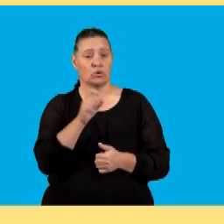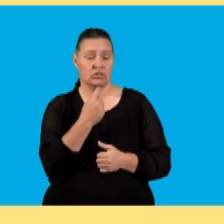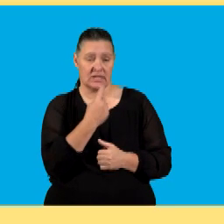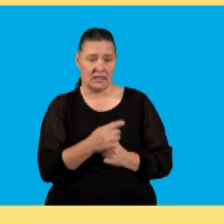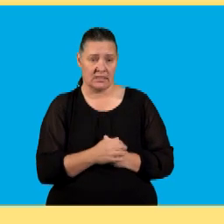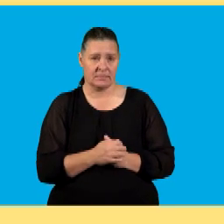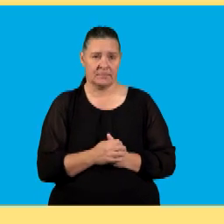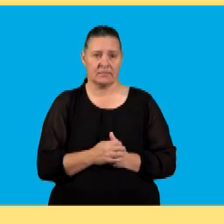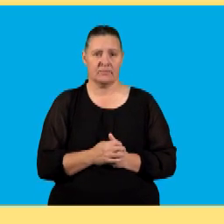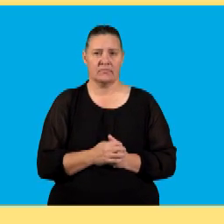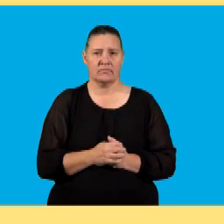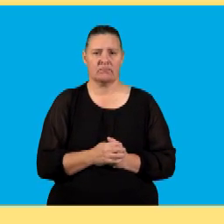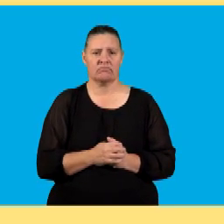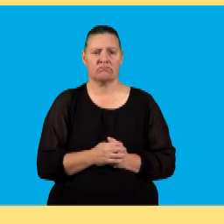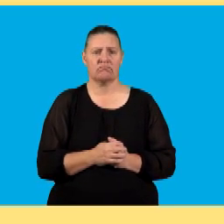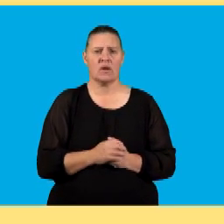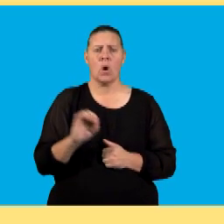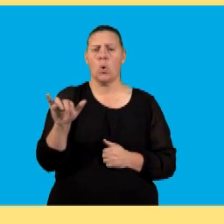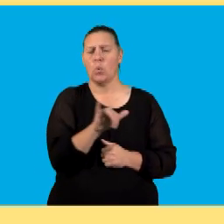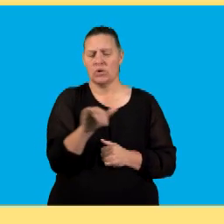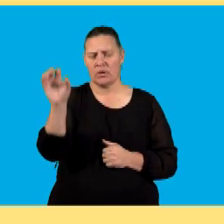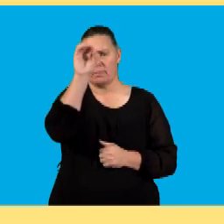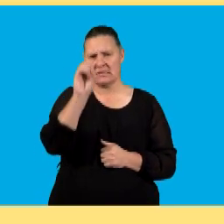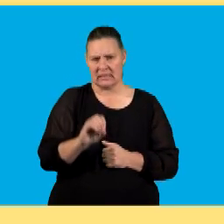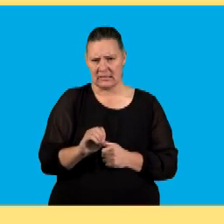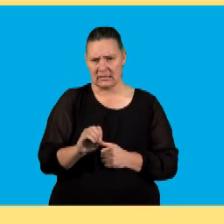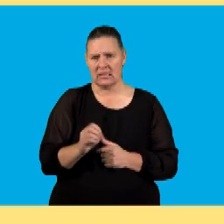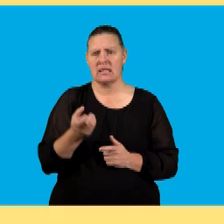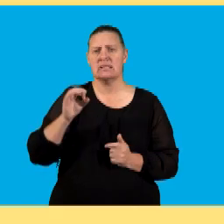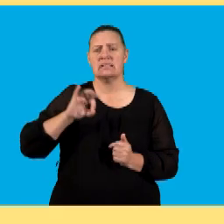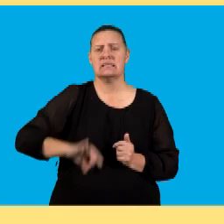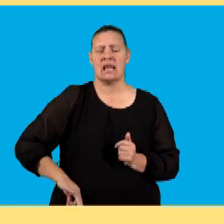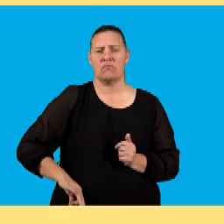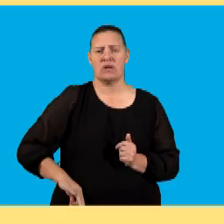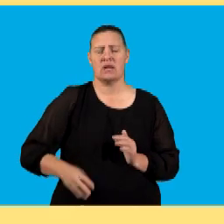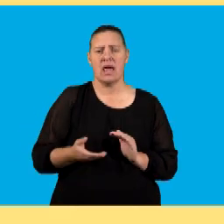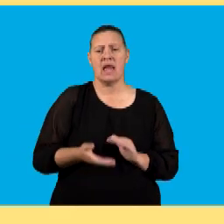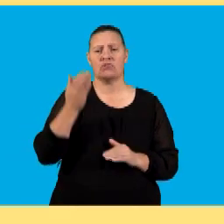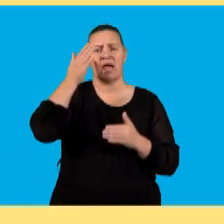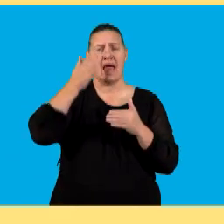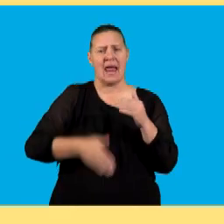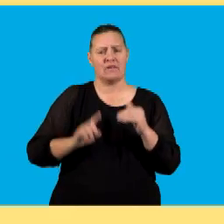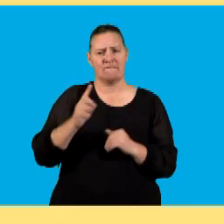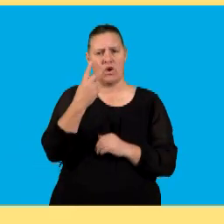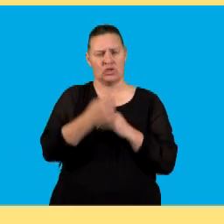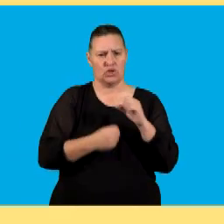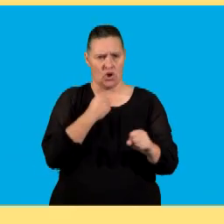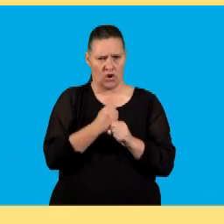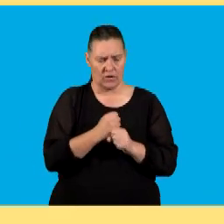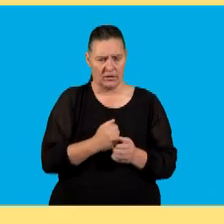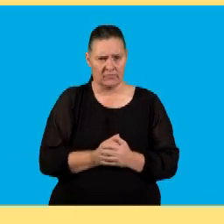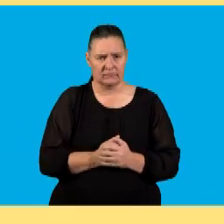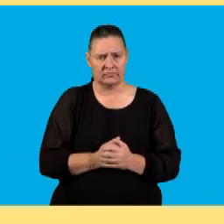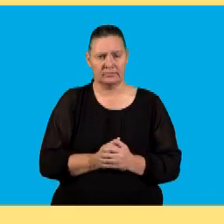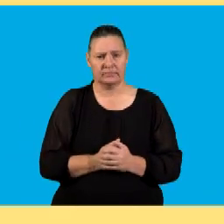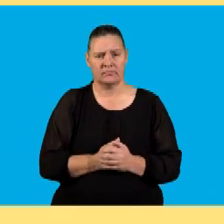question says, by what percentage will Salmon's salary increase at the end of the first